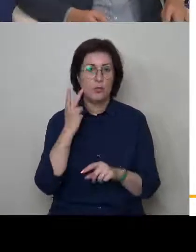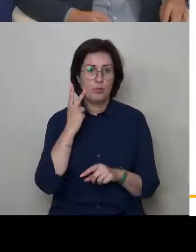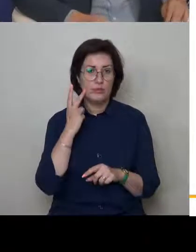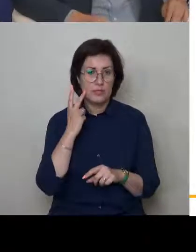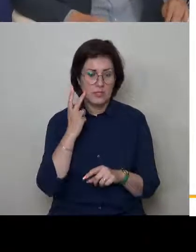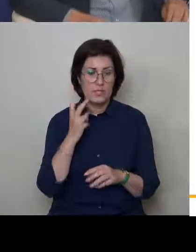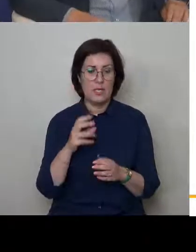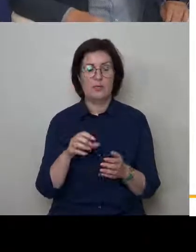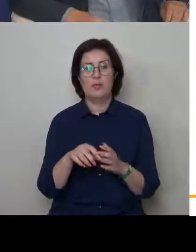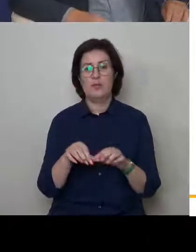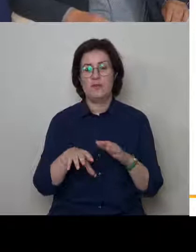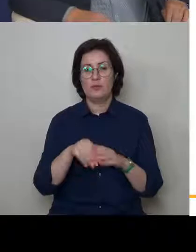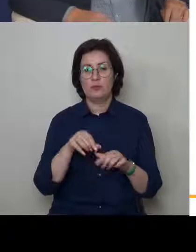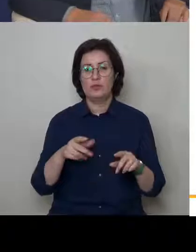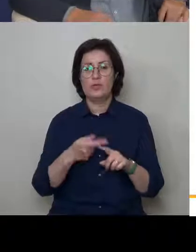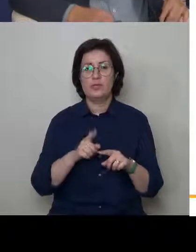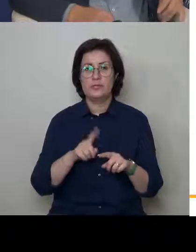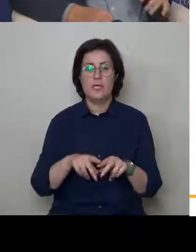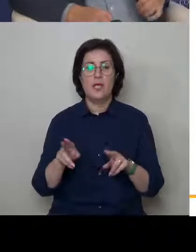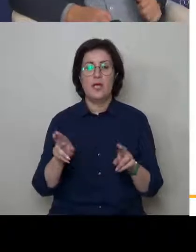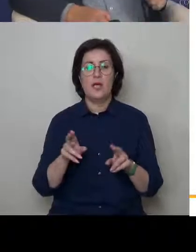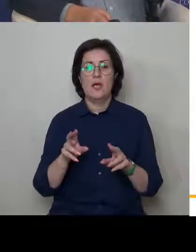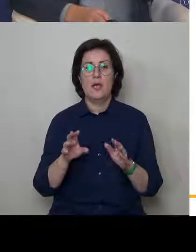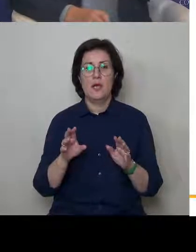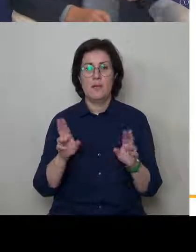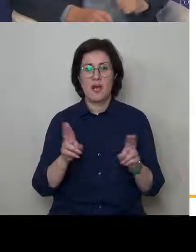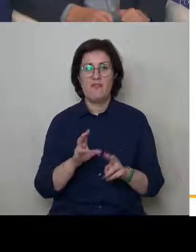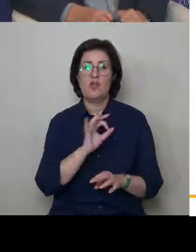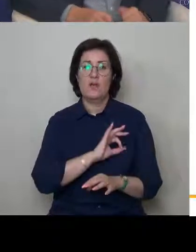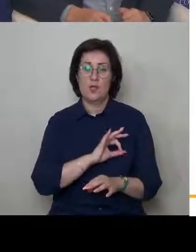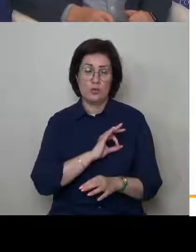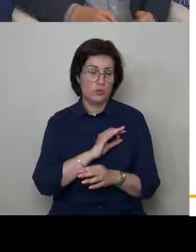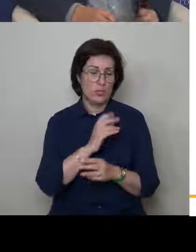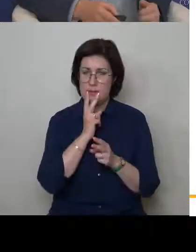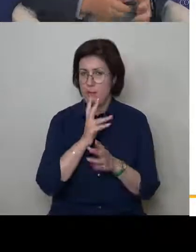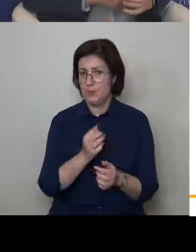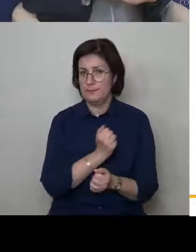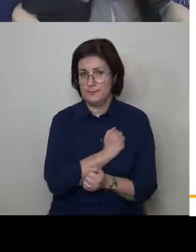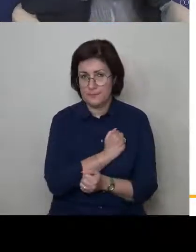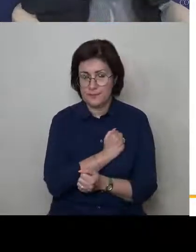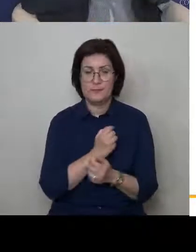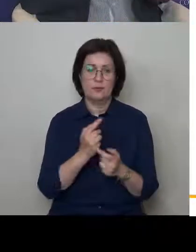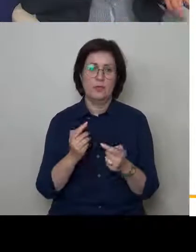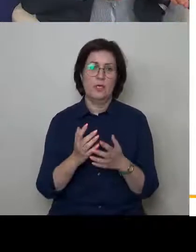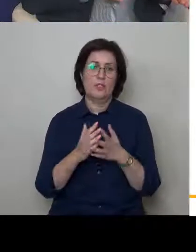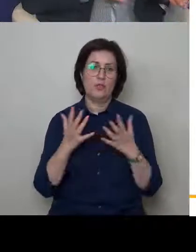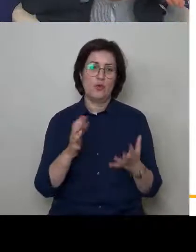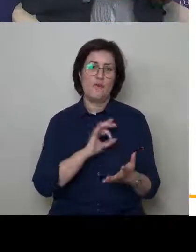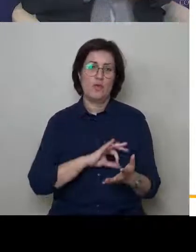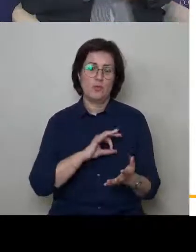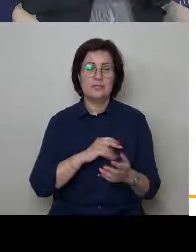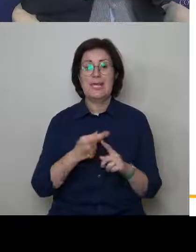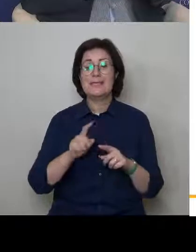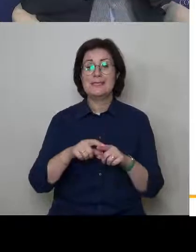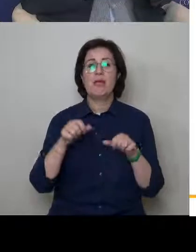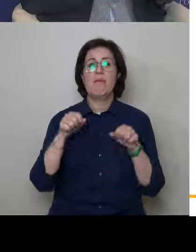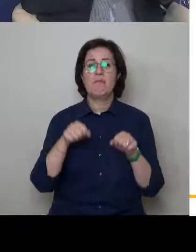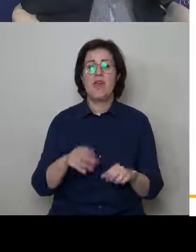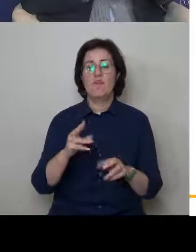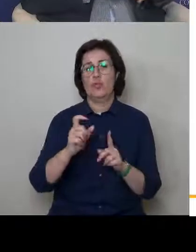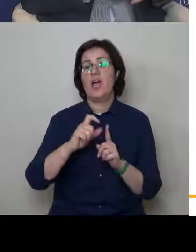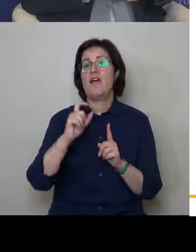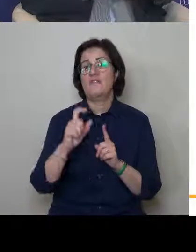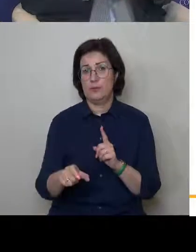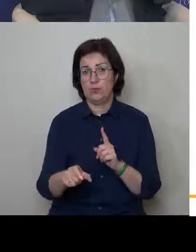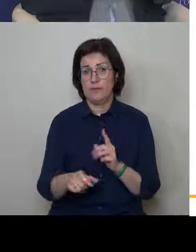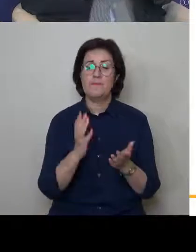insist, and I keep telling the subjects of the election right that they should use this right. Unfortunately, I don't see this right to be used. Rather, it's the